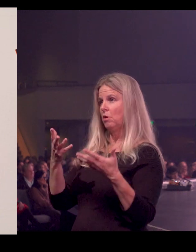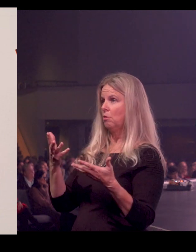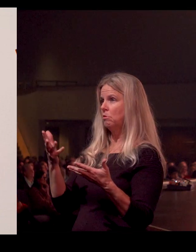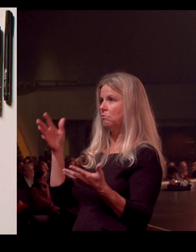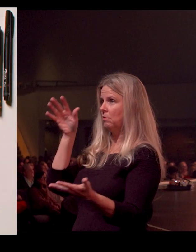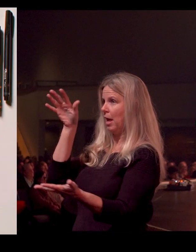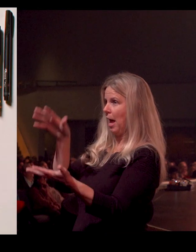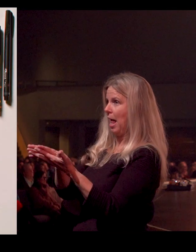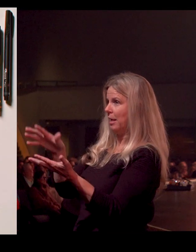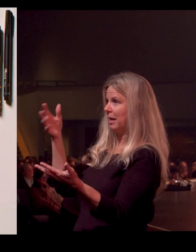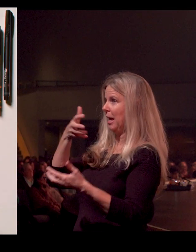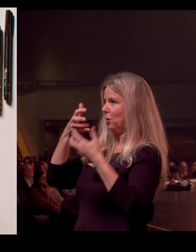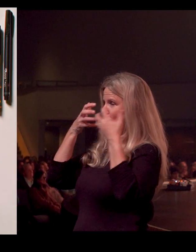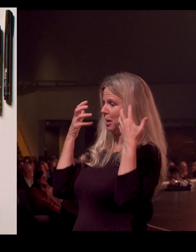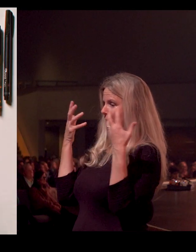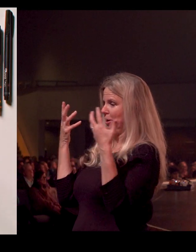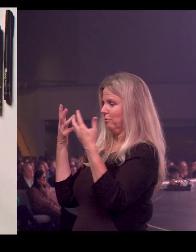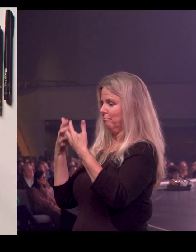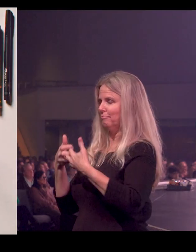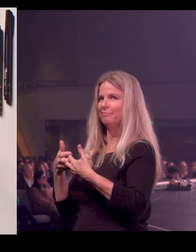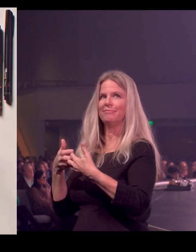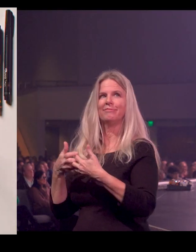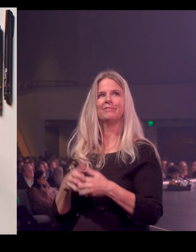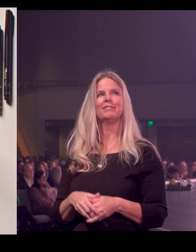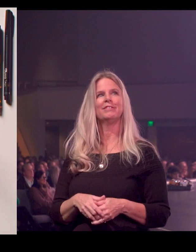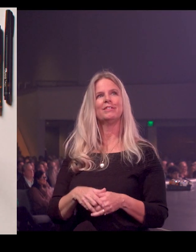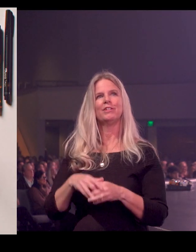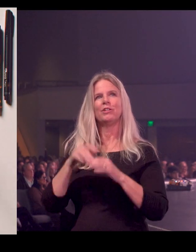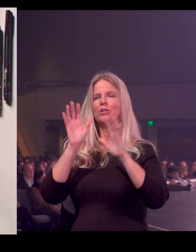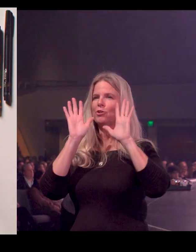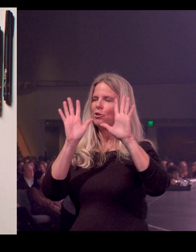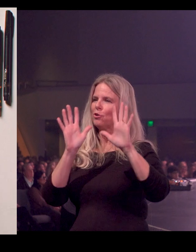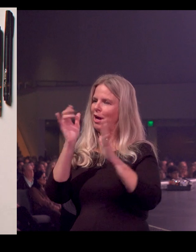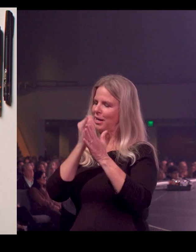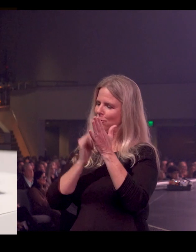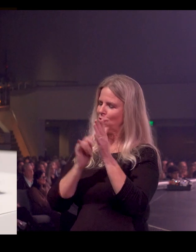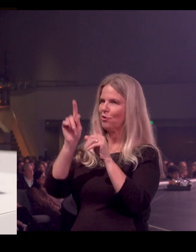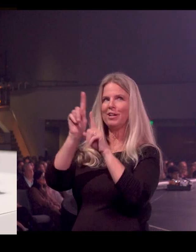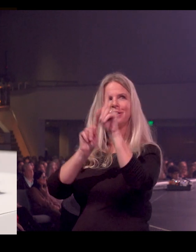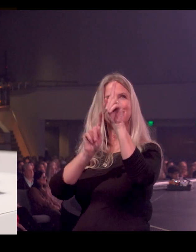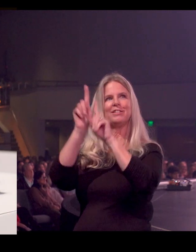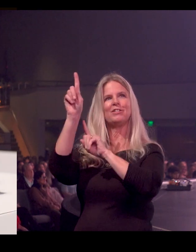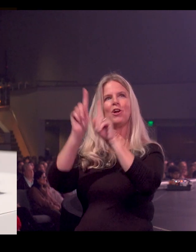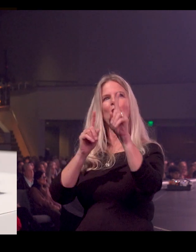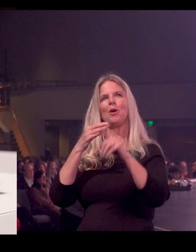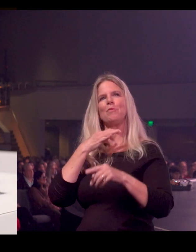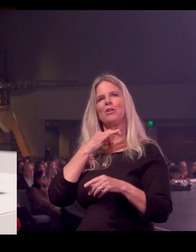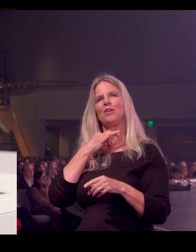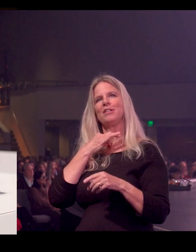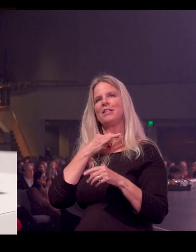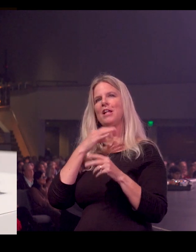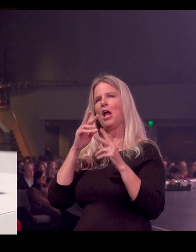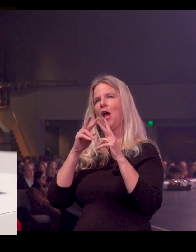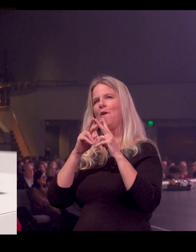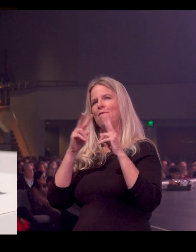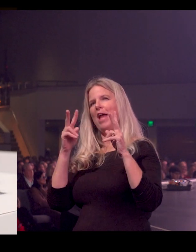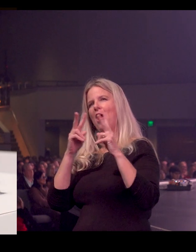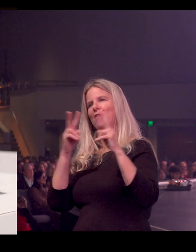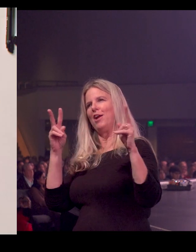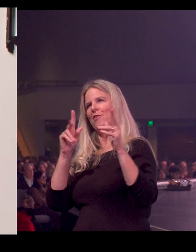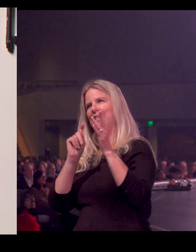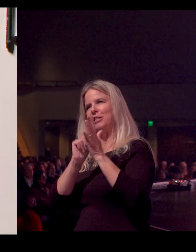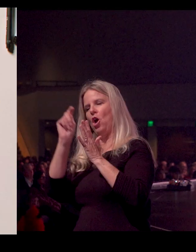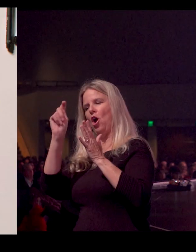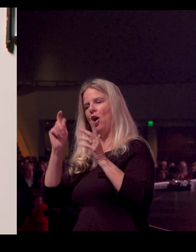stars. I'm just very curious what's in these very, very tall gifts. This is a big vacuum